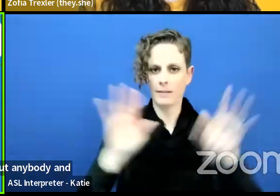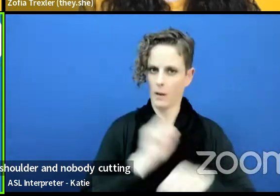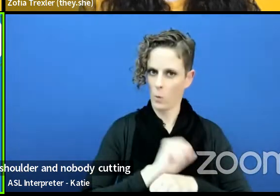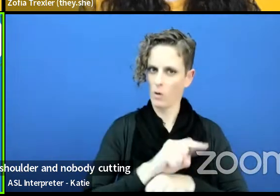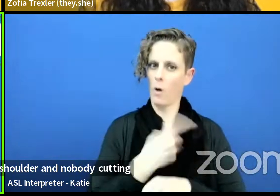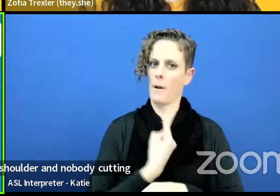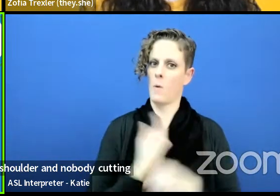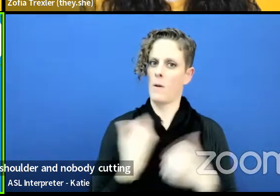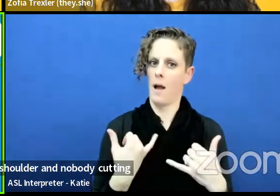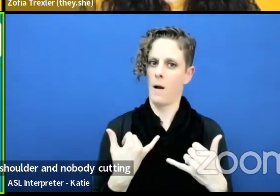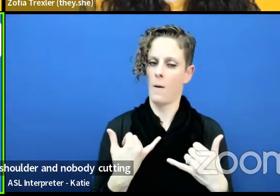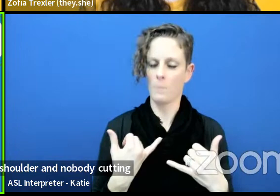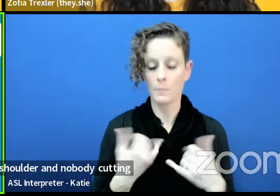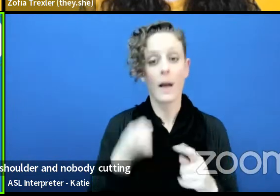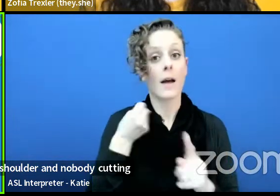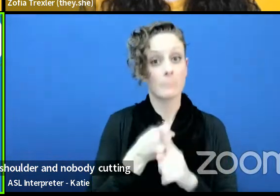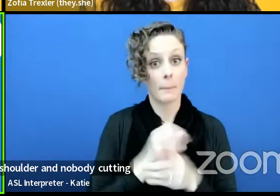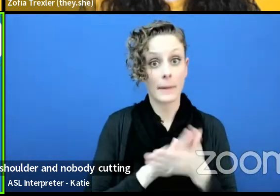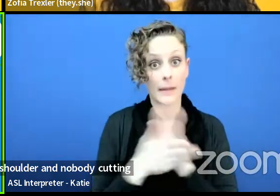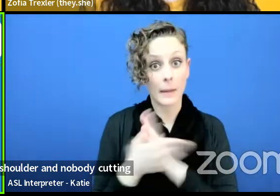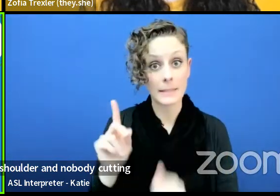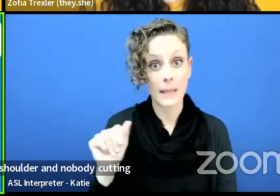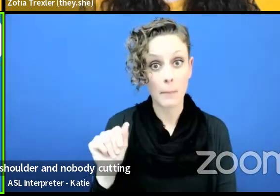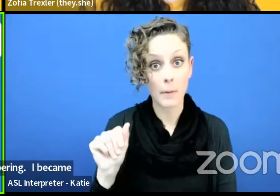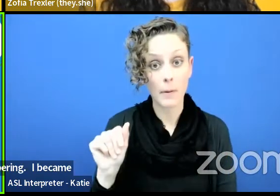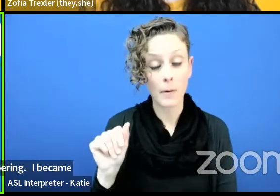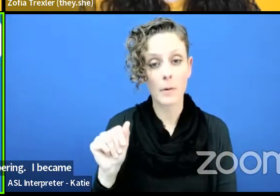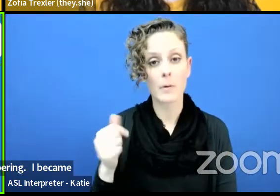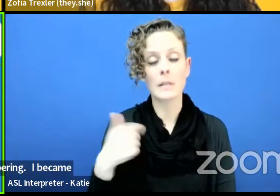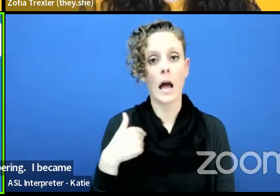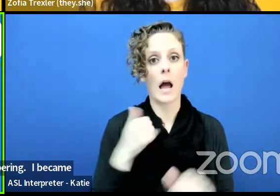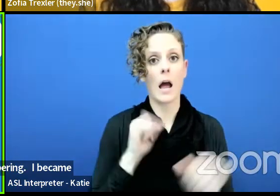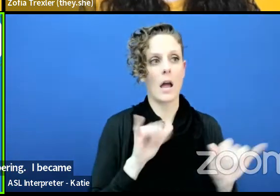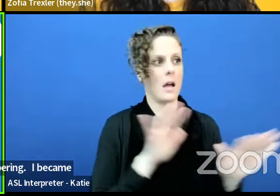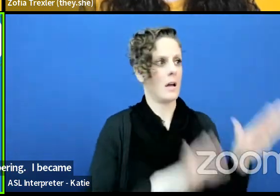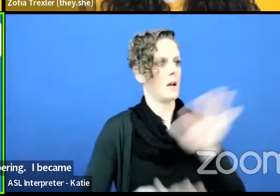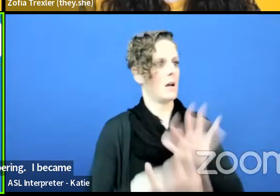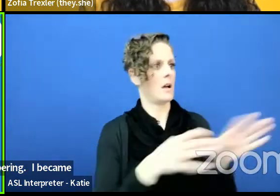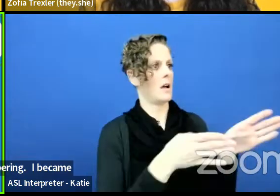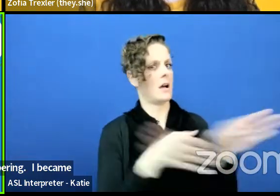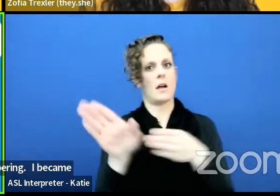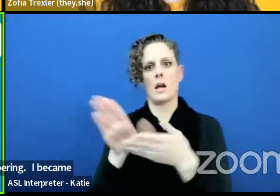I became disabled. I had to relearn how to do something different.